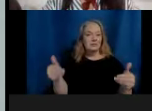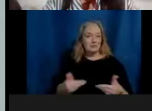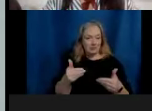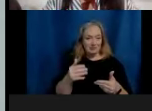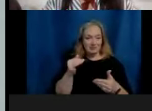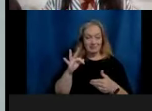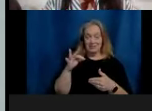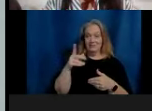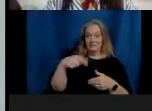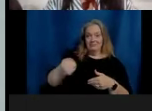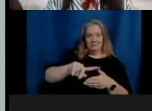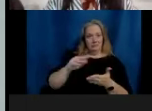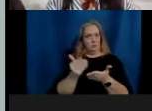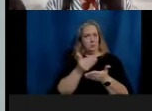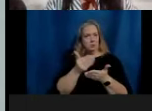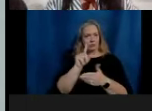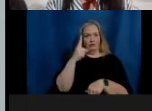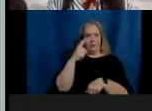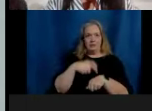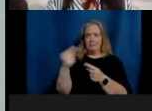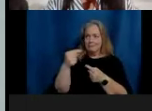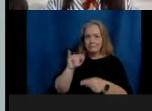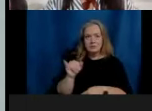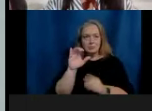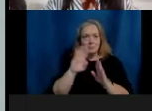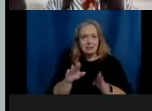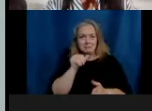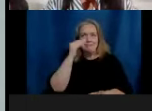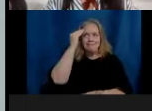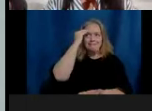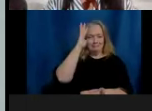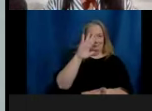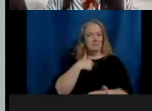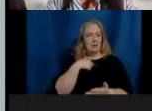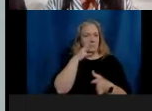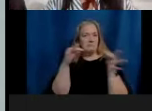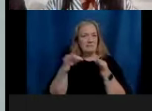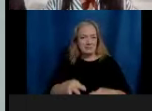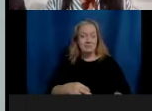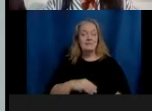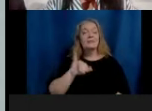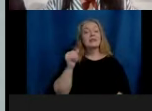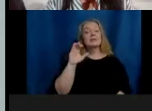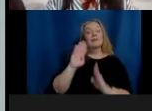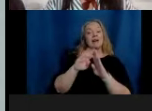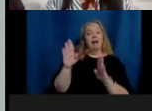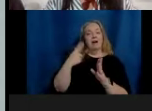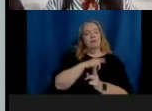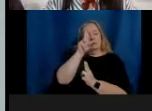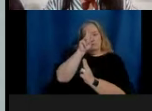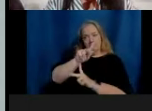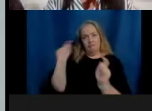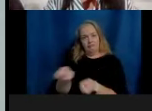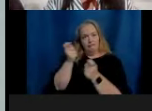who's not familiar with the James Castle House. The James Castle House celebrates the life and the work of American artist